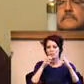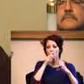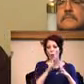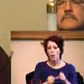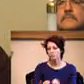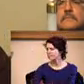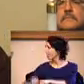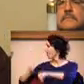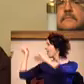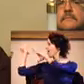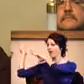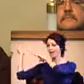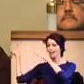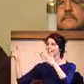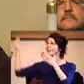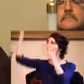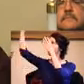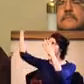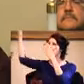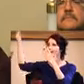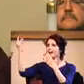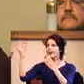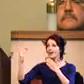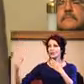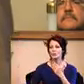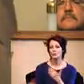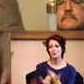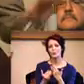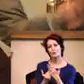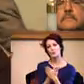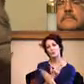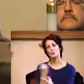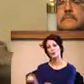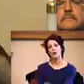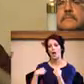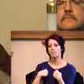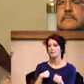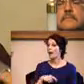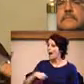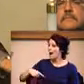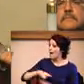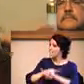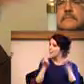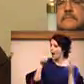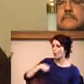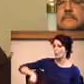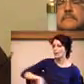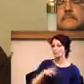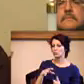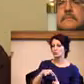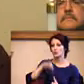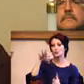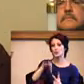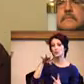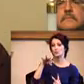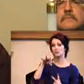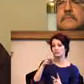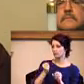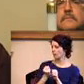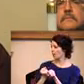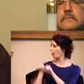has come and we but we must choose to let the old go and let the new